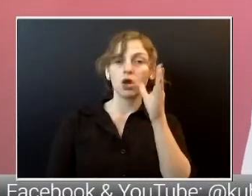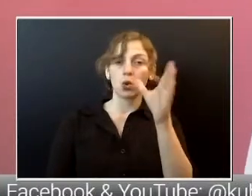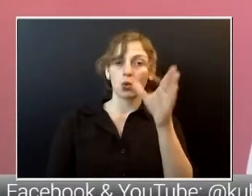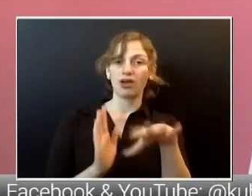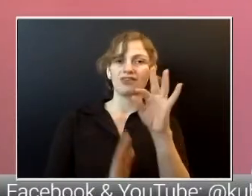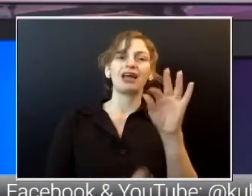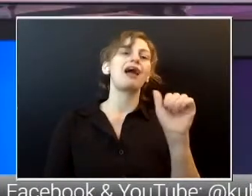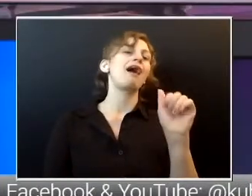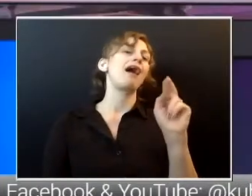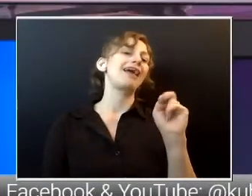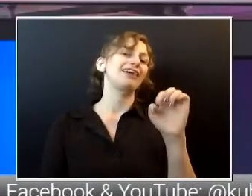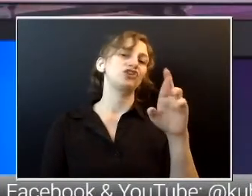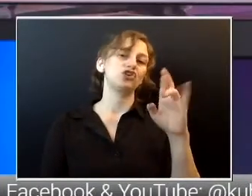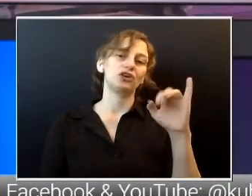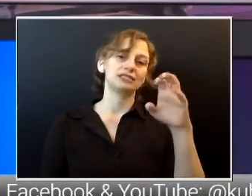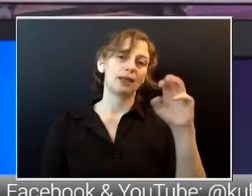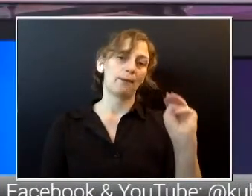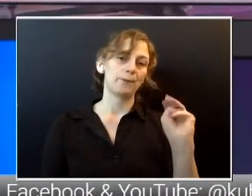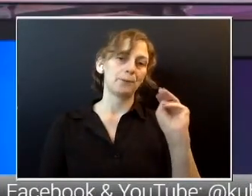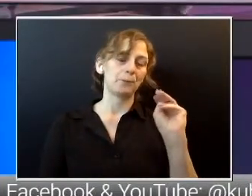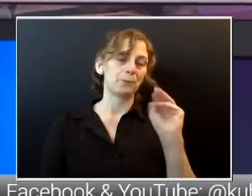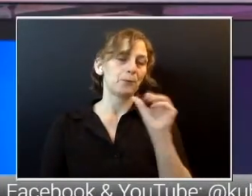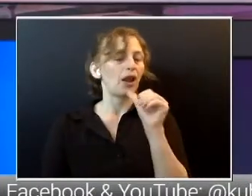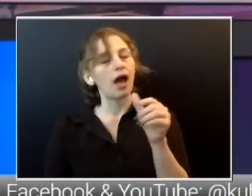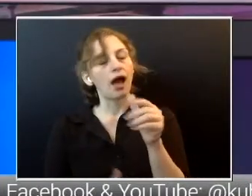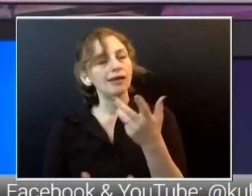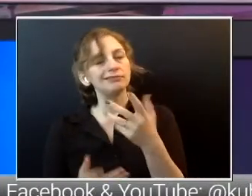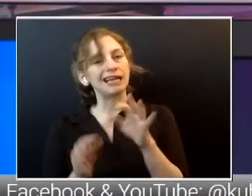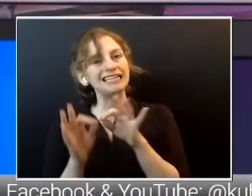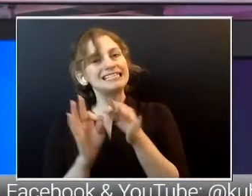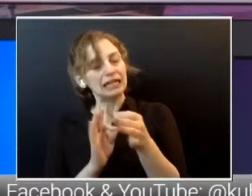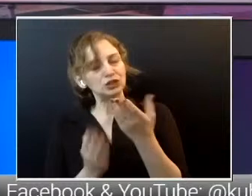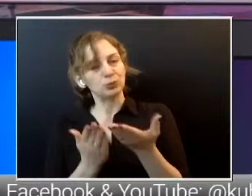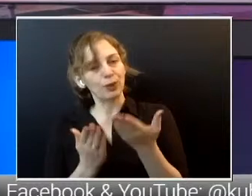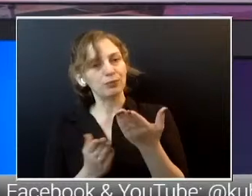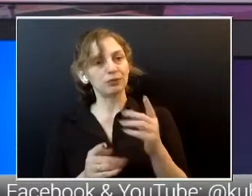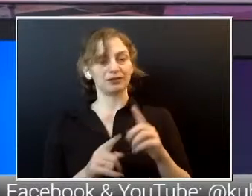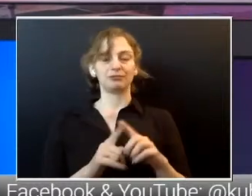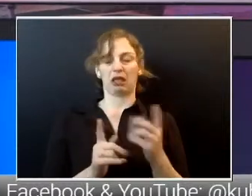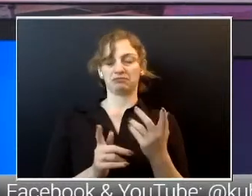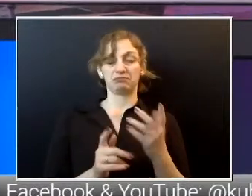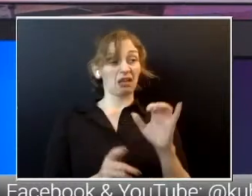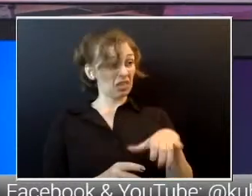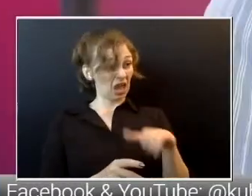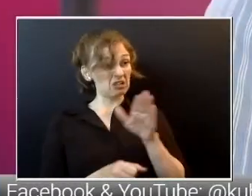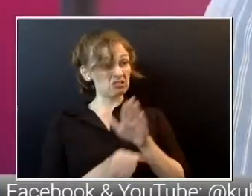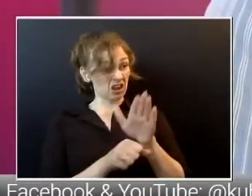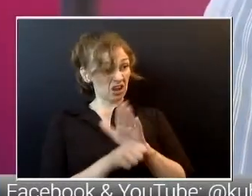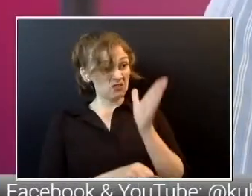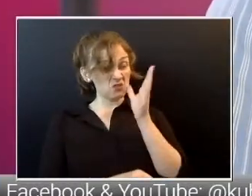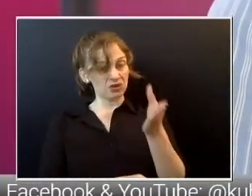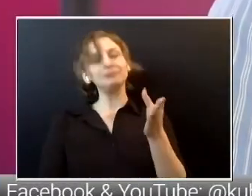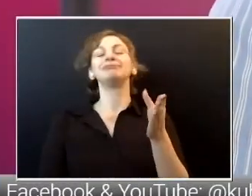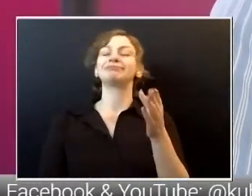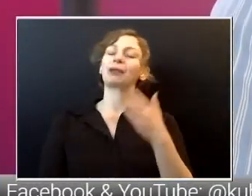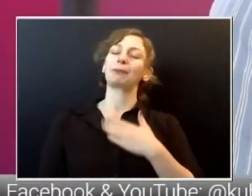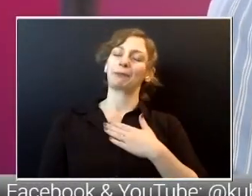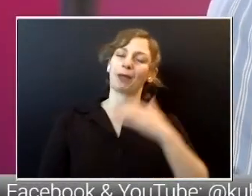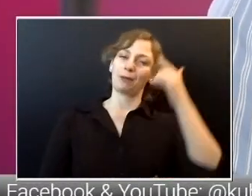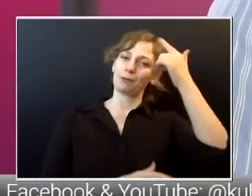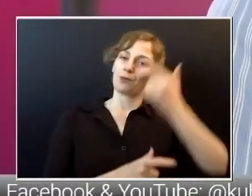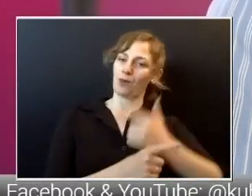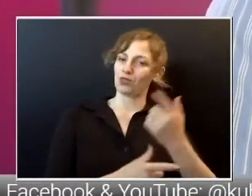dissection. But that would have been enough. And that's what my brother's doing right now. So he has the same spot where I have mine, so it's a family